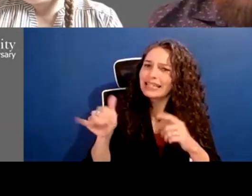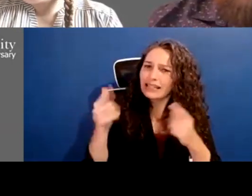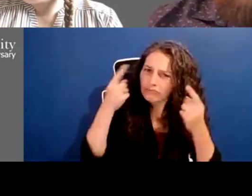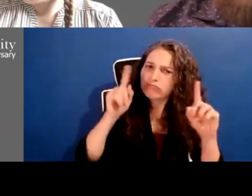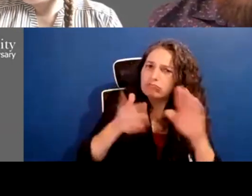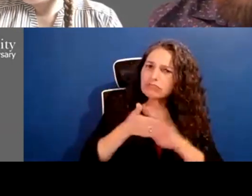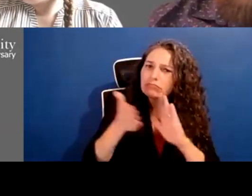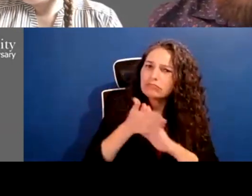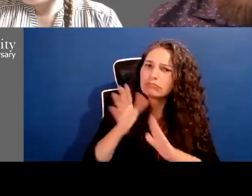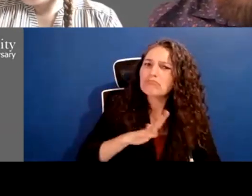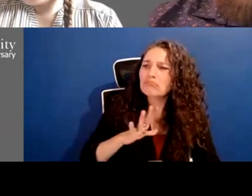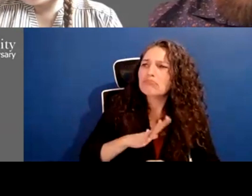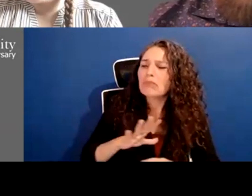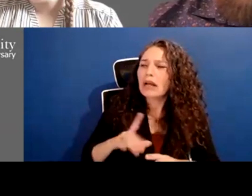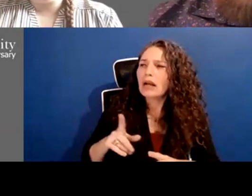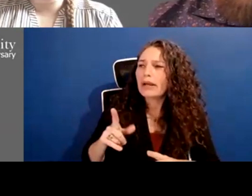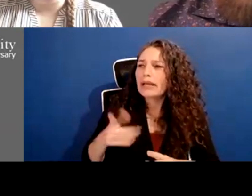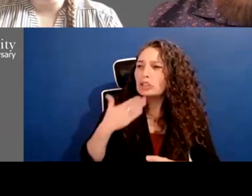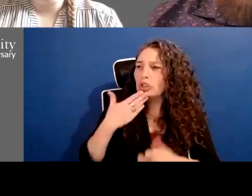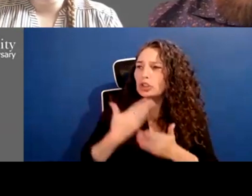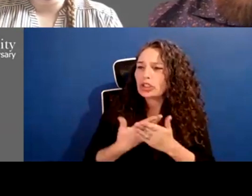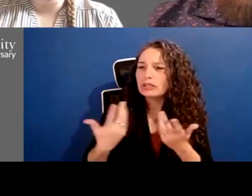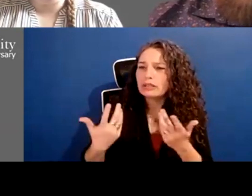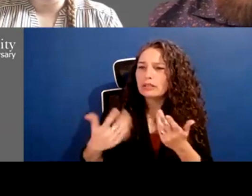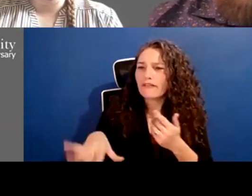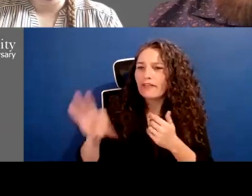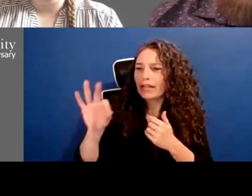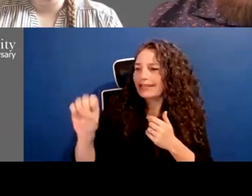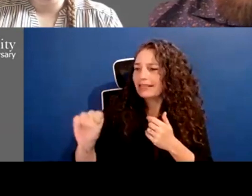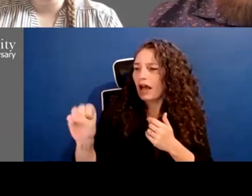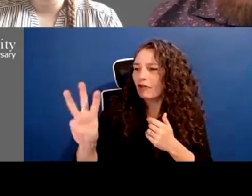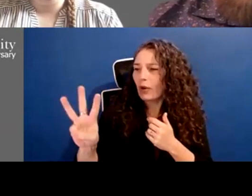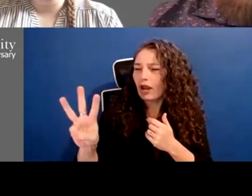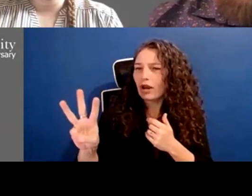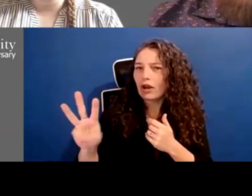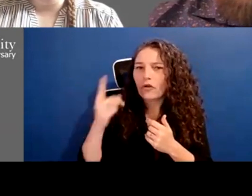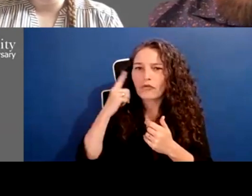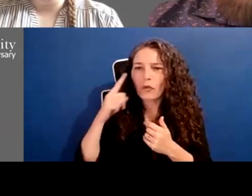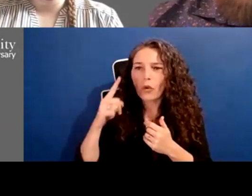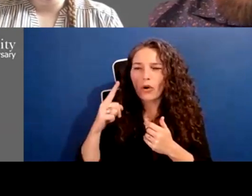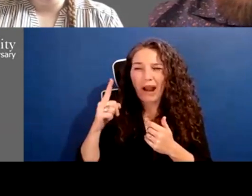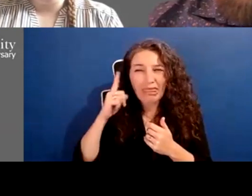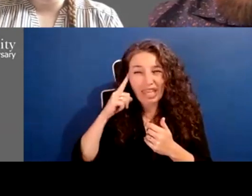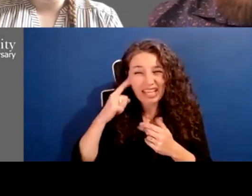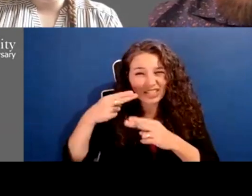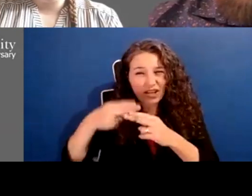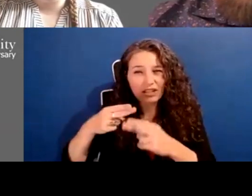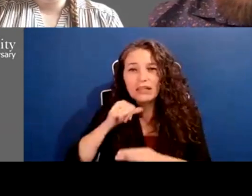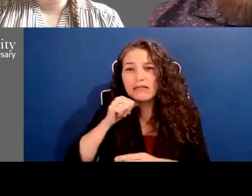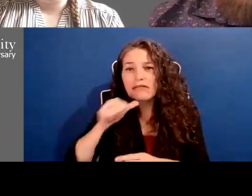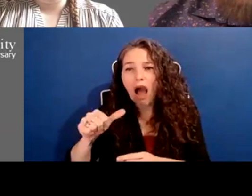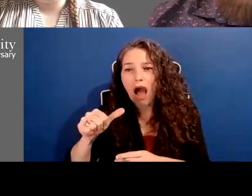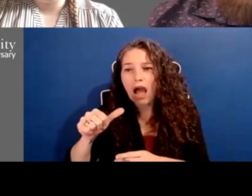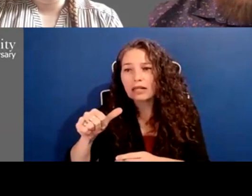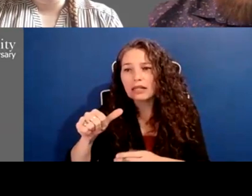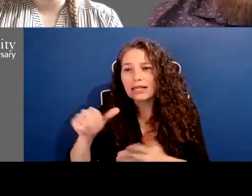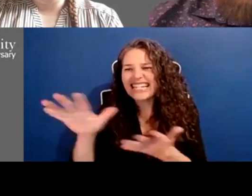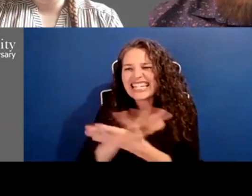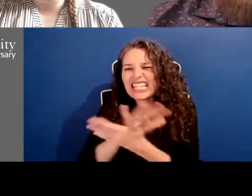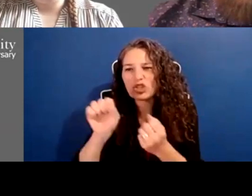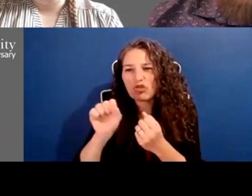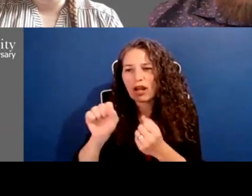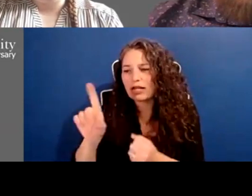I think it's called non-destructive editing. It's where you can like trim